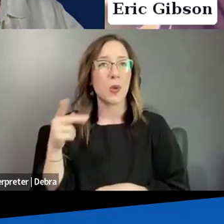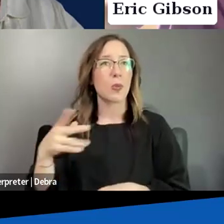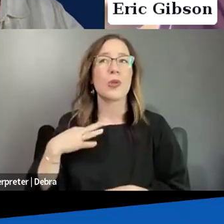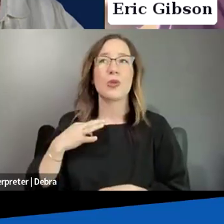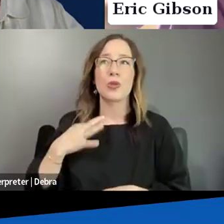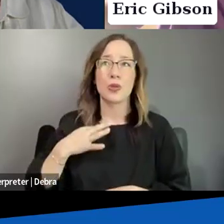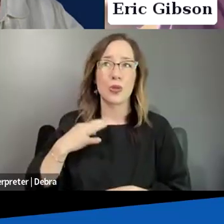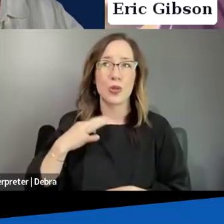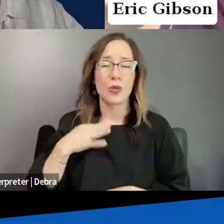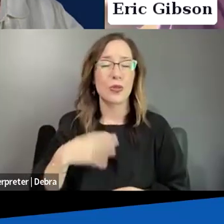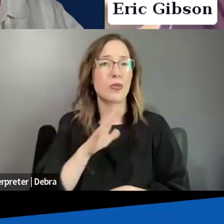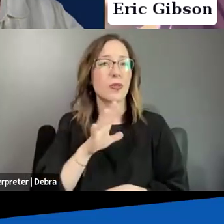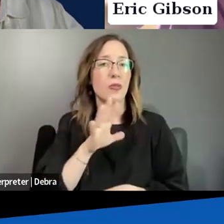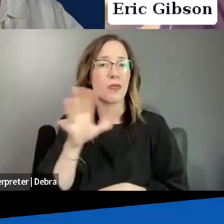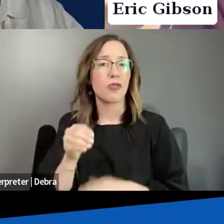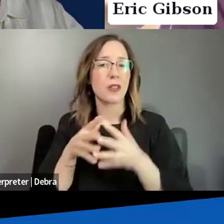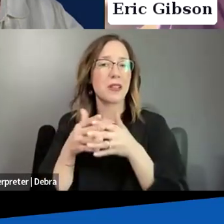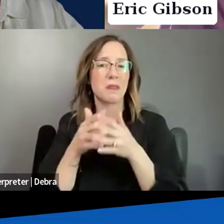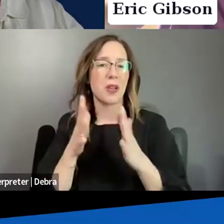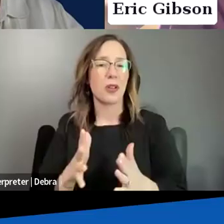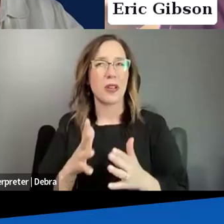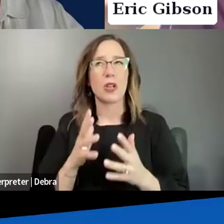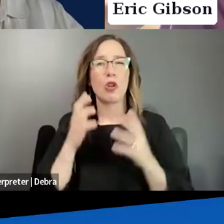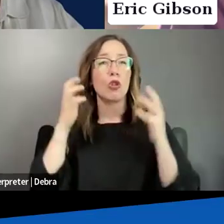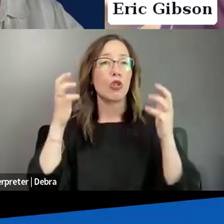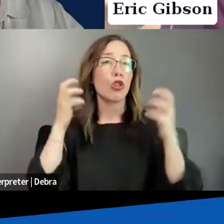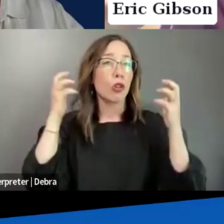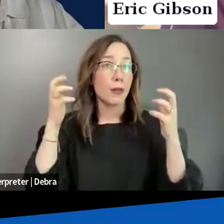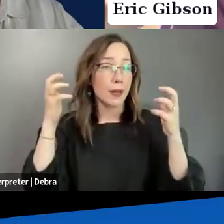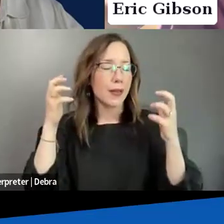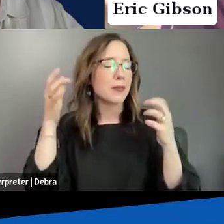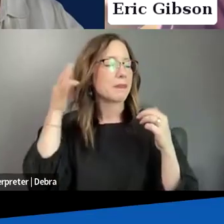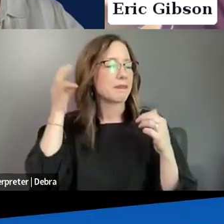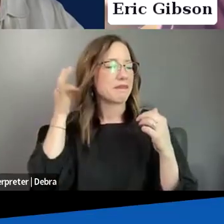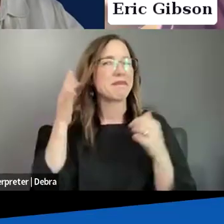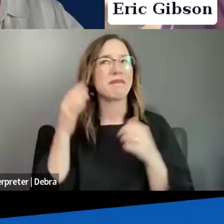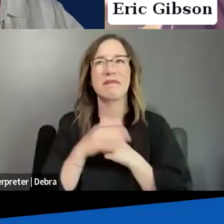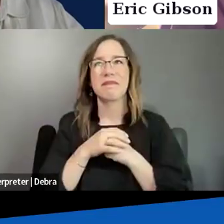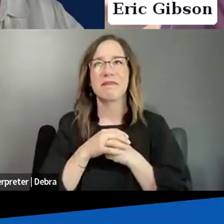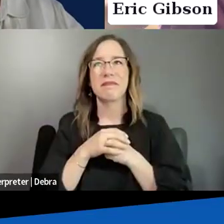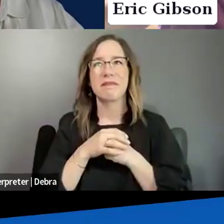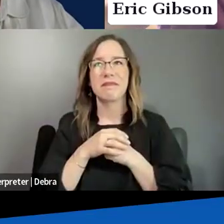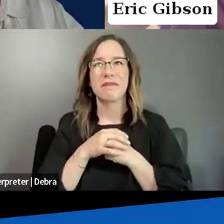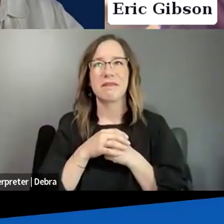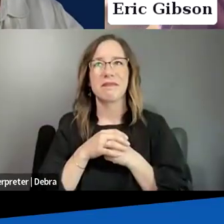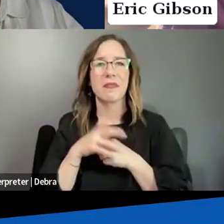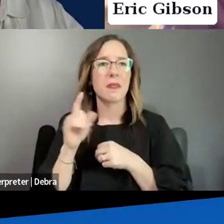shirt. I'm an African American. I have curly hair, and I'm a T12